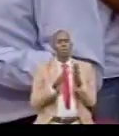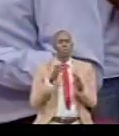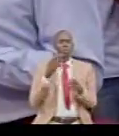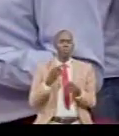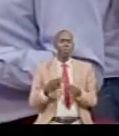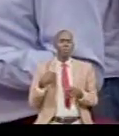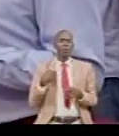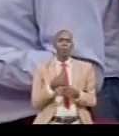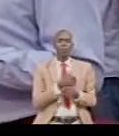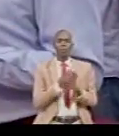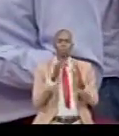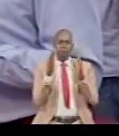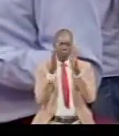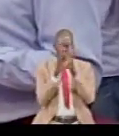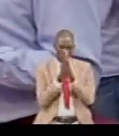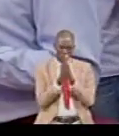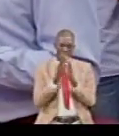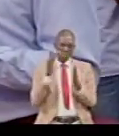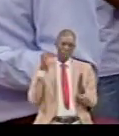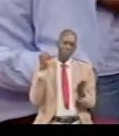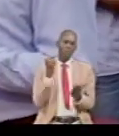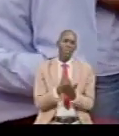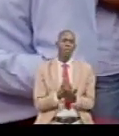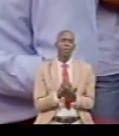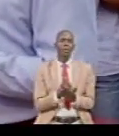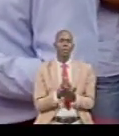we pray.